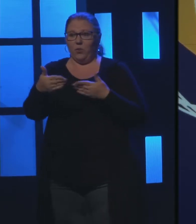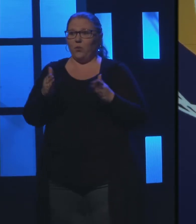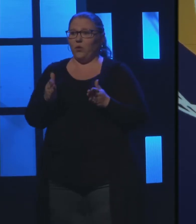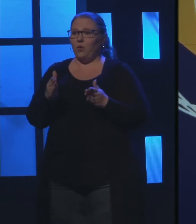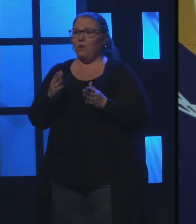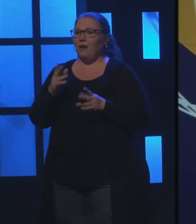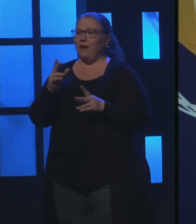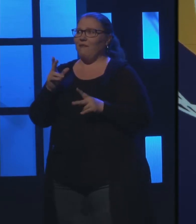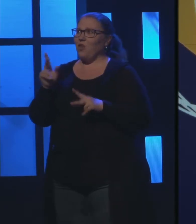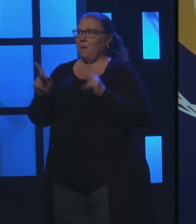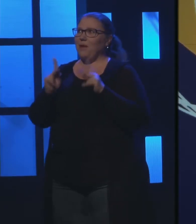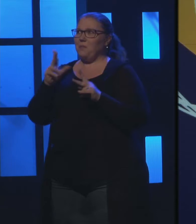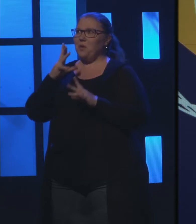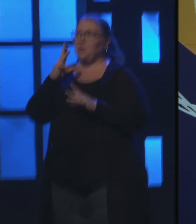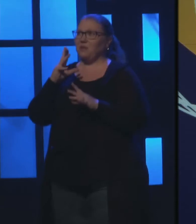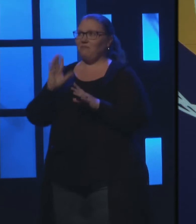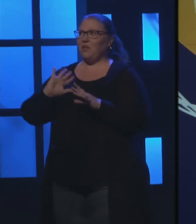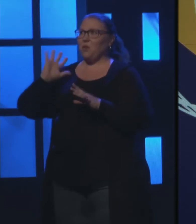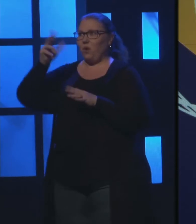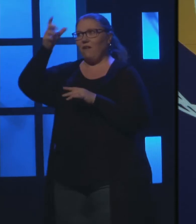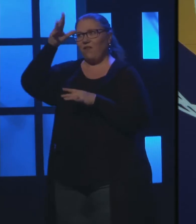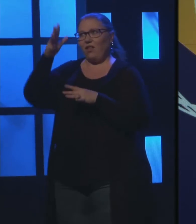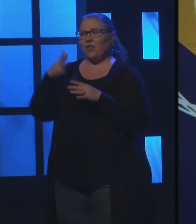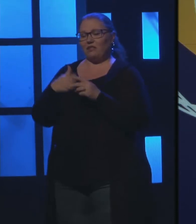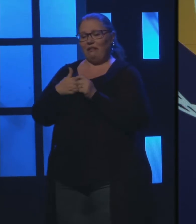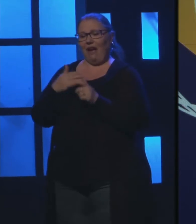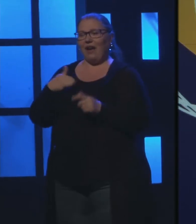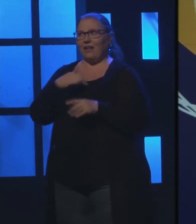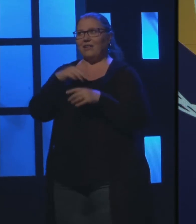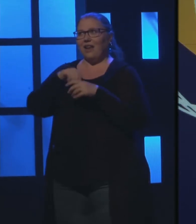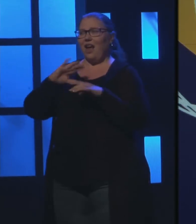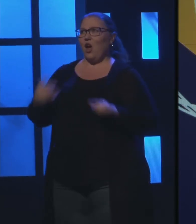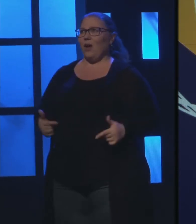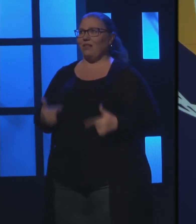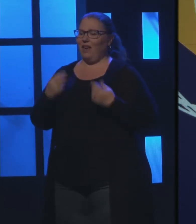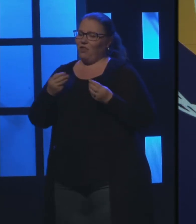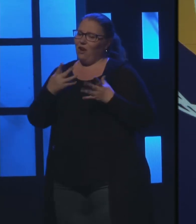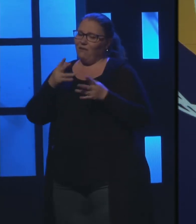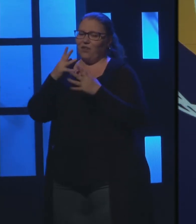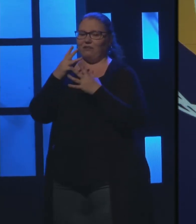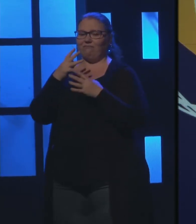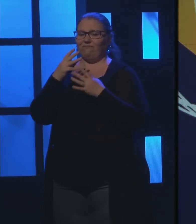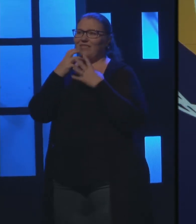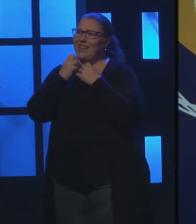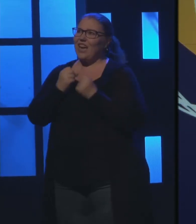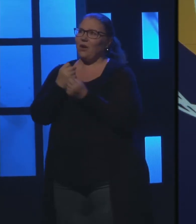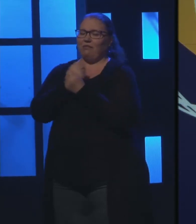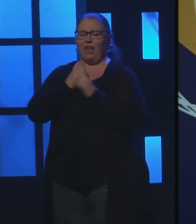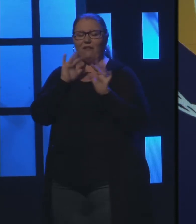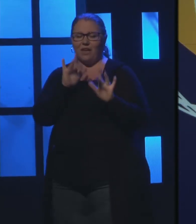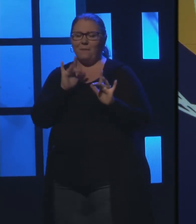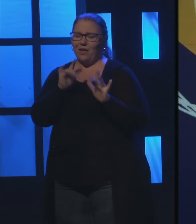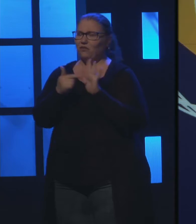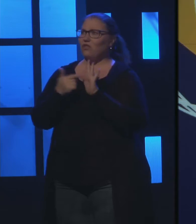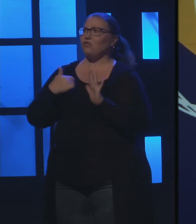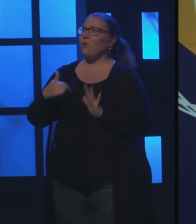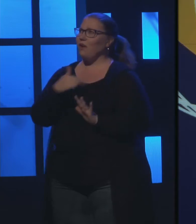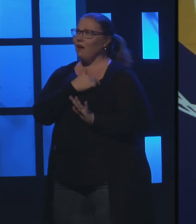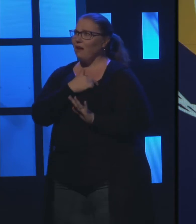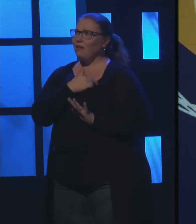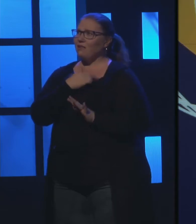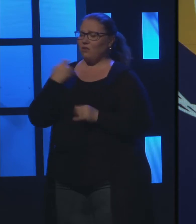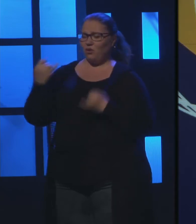those that have been fathers in our lives, who've offered care and love and compassion, who've modeled for us